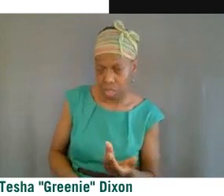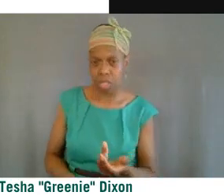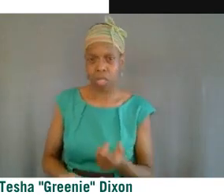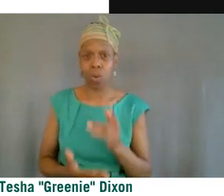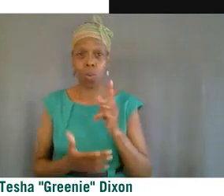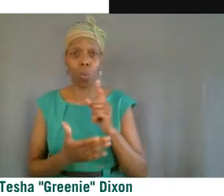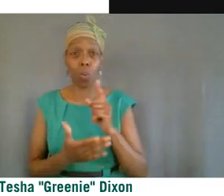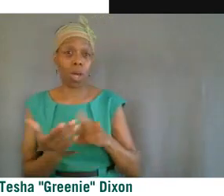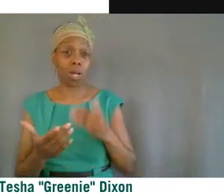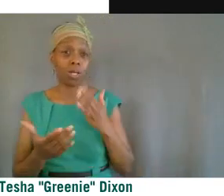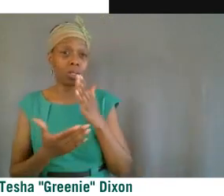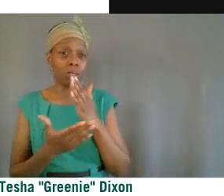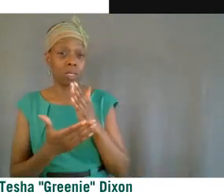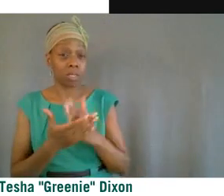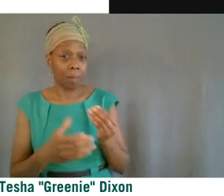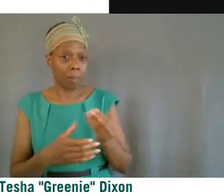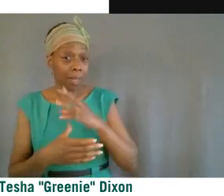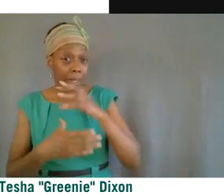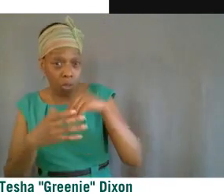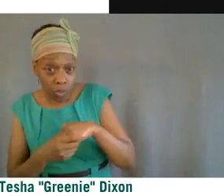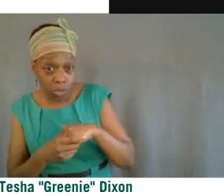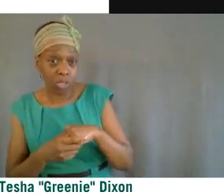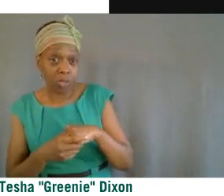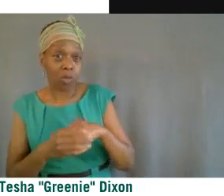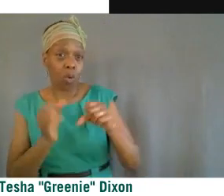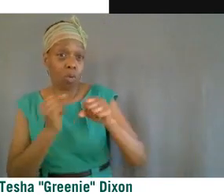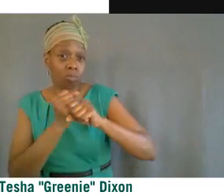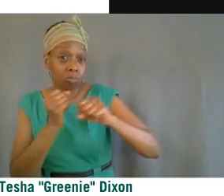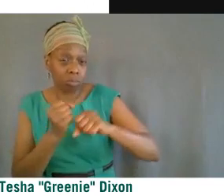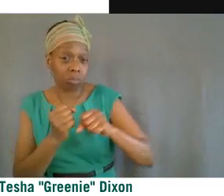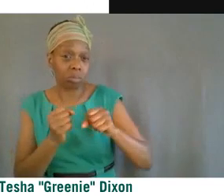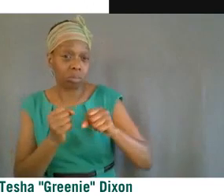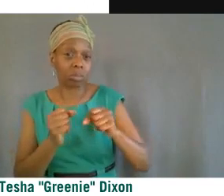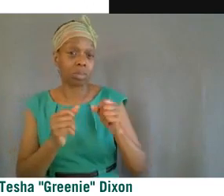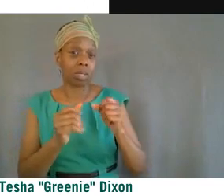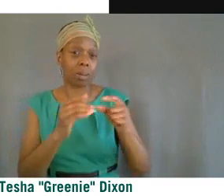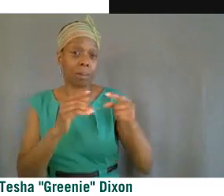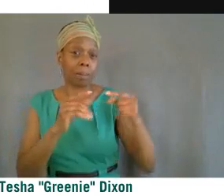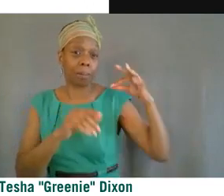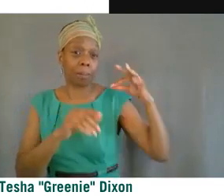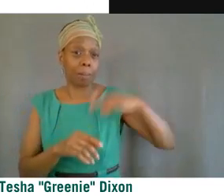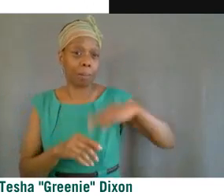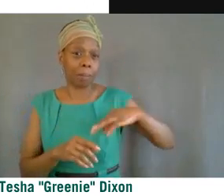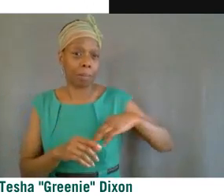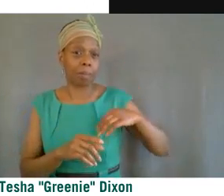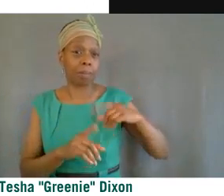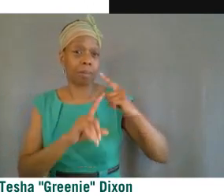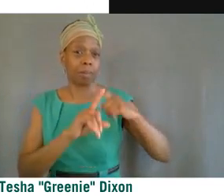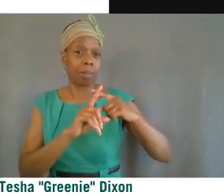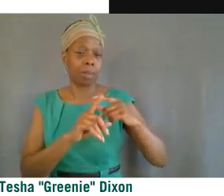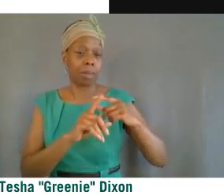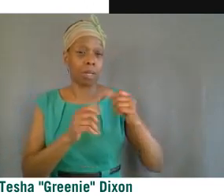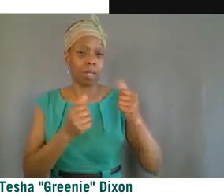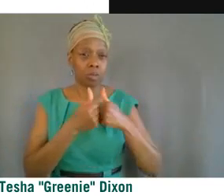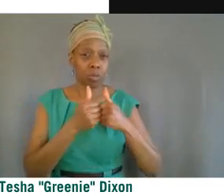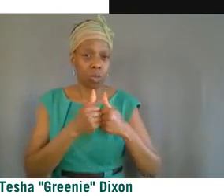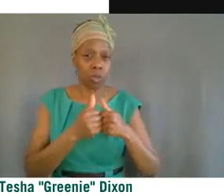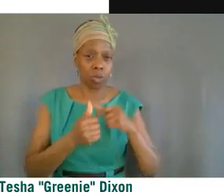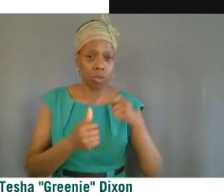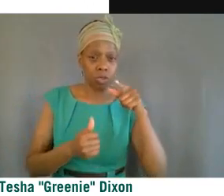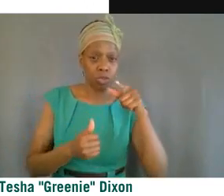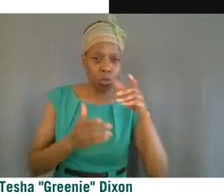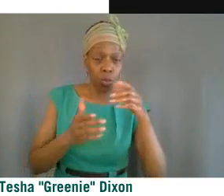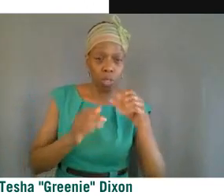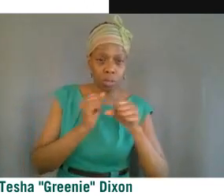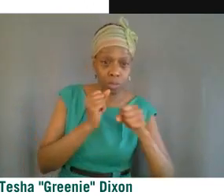Dr. Glader, do you want to just expand on that a little bit more? So thinking about this sort of activity-based, community-based therapy and what that looks like. It doesn't all